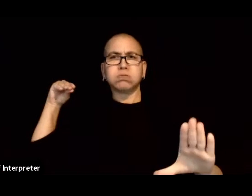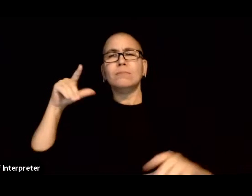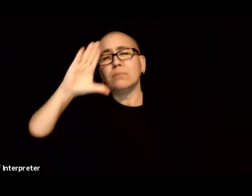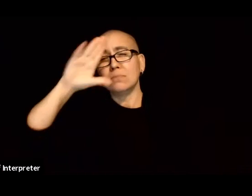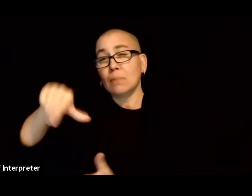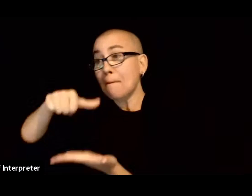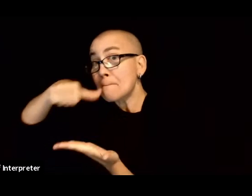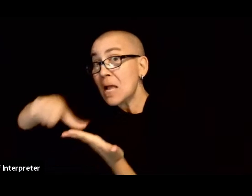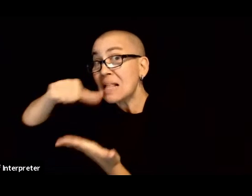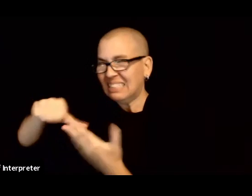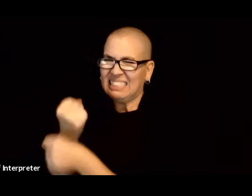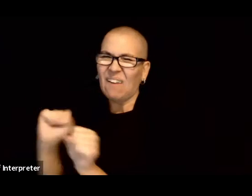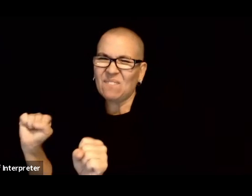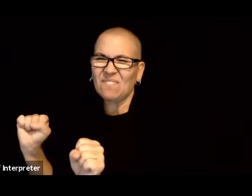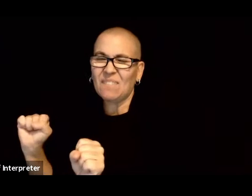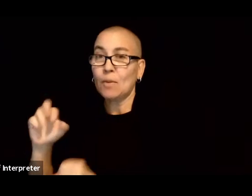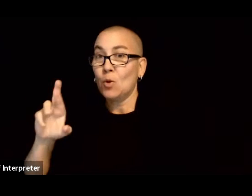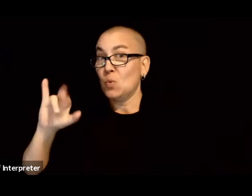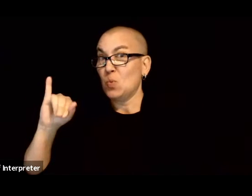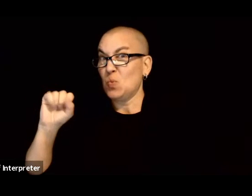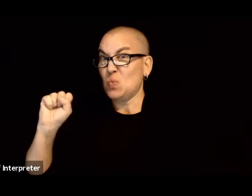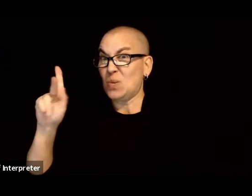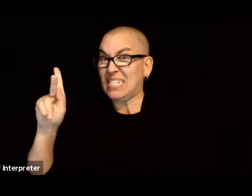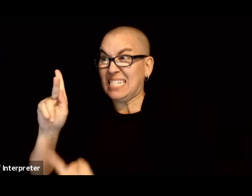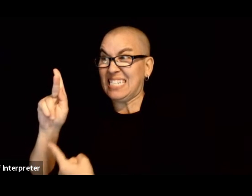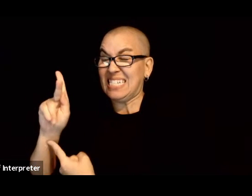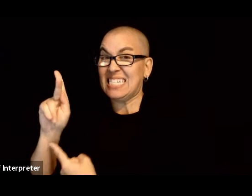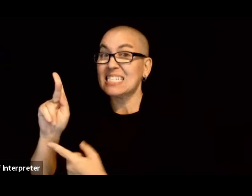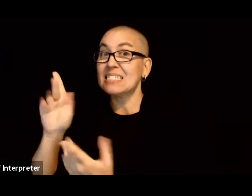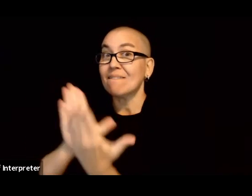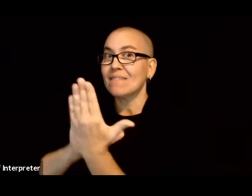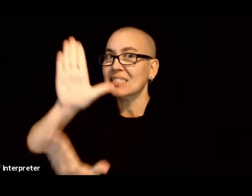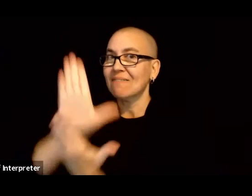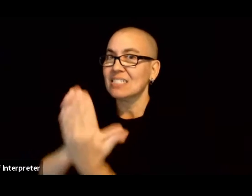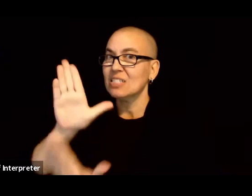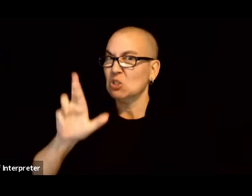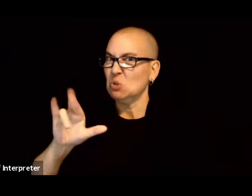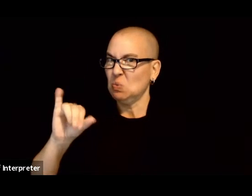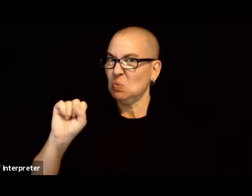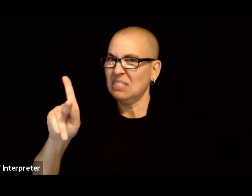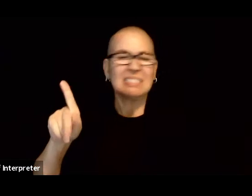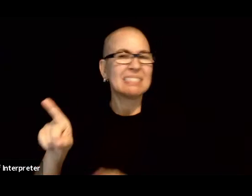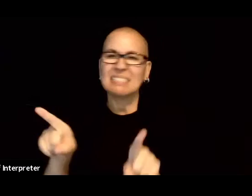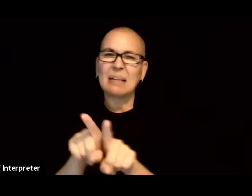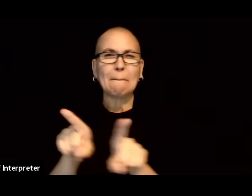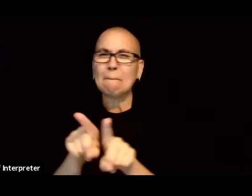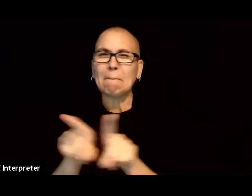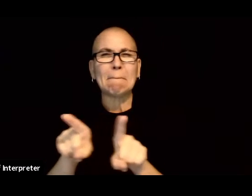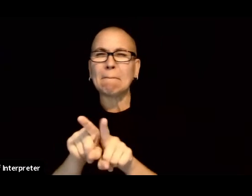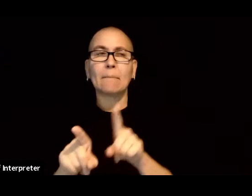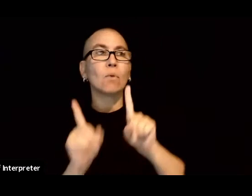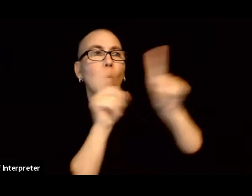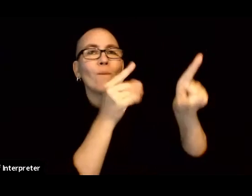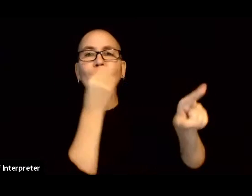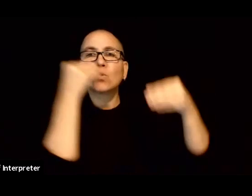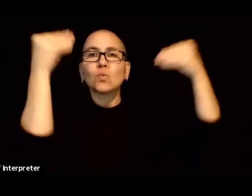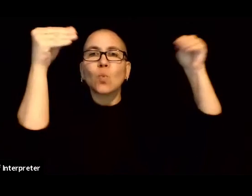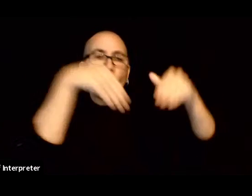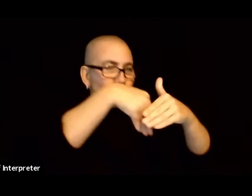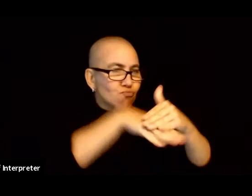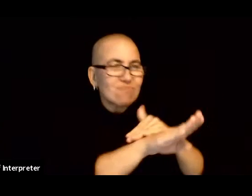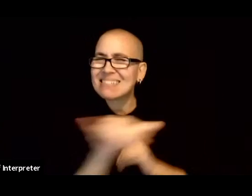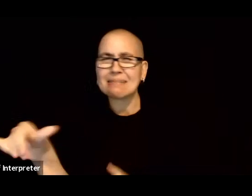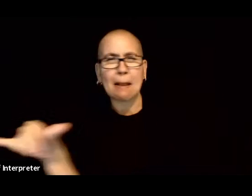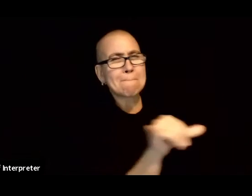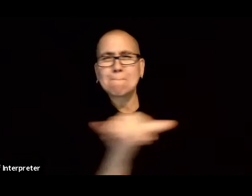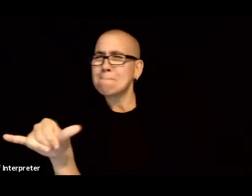comparable to going to the grocery store. Not zero risk, but in a managed environment, the risk is limited. It's good to be prepared ahead